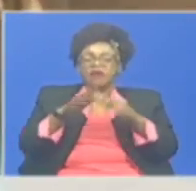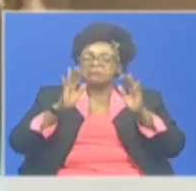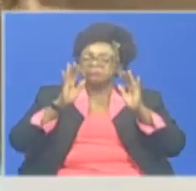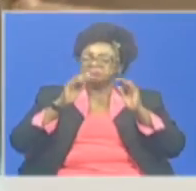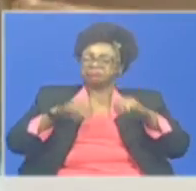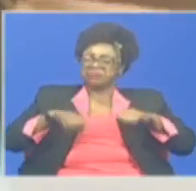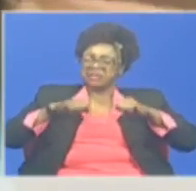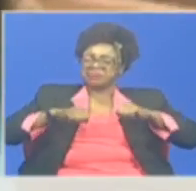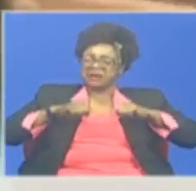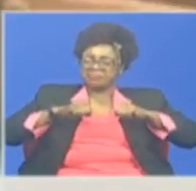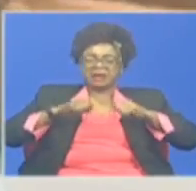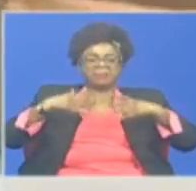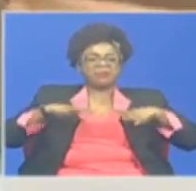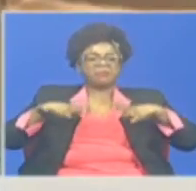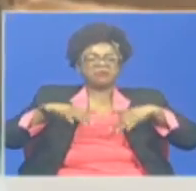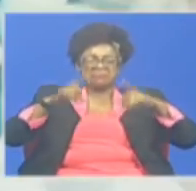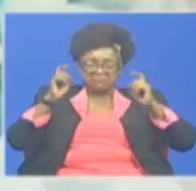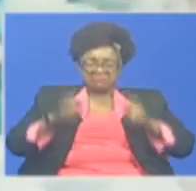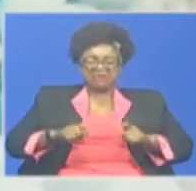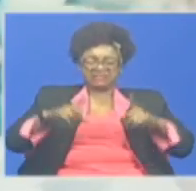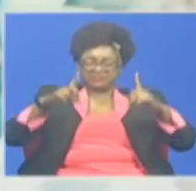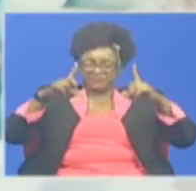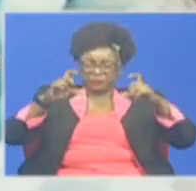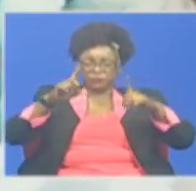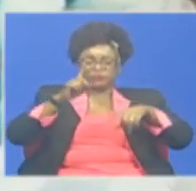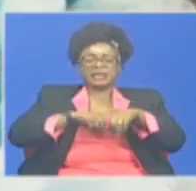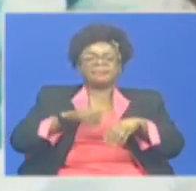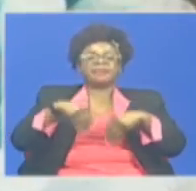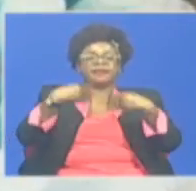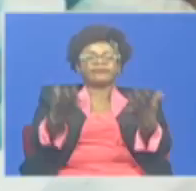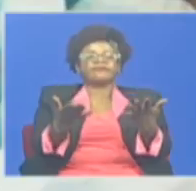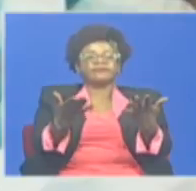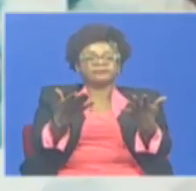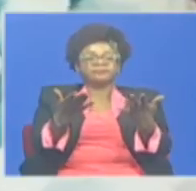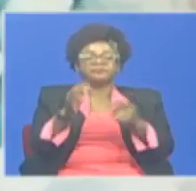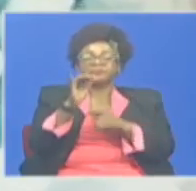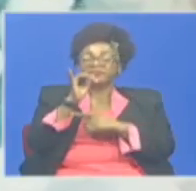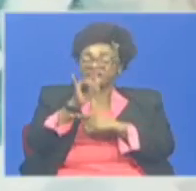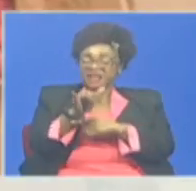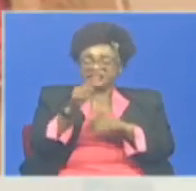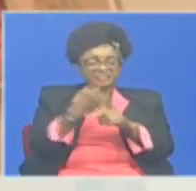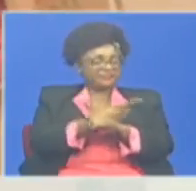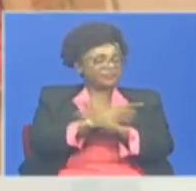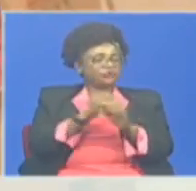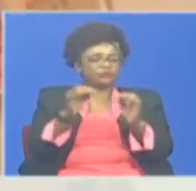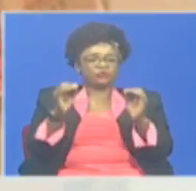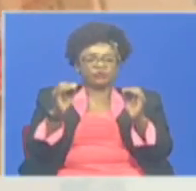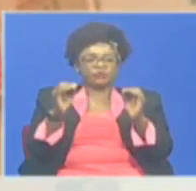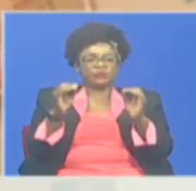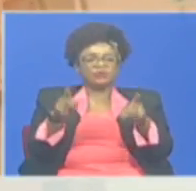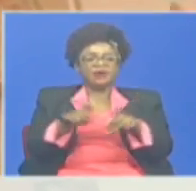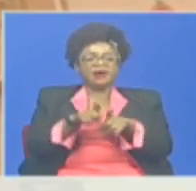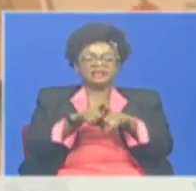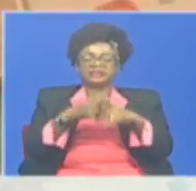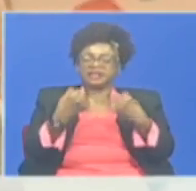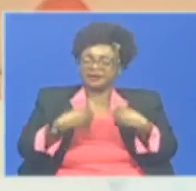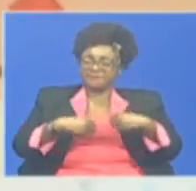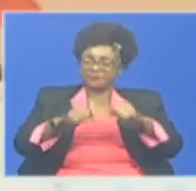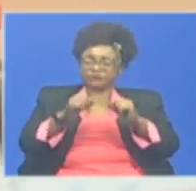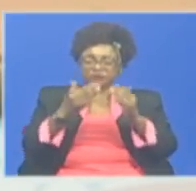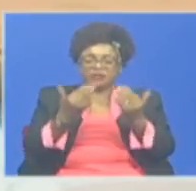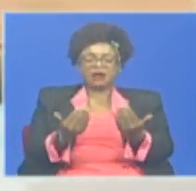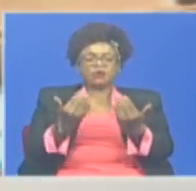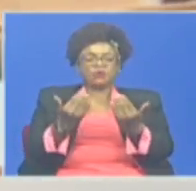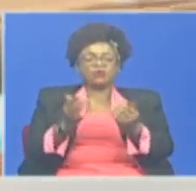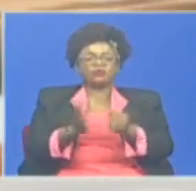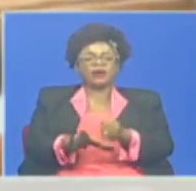cameras must be present when they give, and this COVID pandemic is no different. While efforts are now geared towards